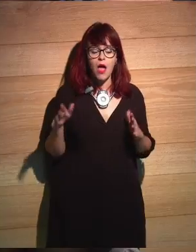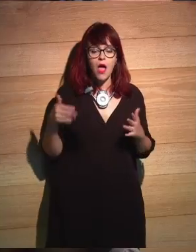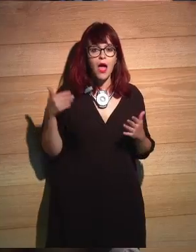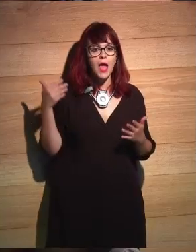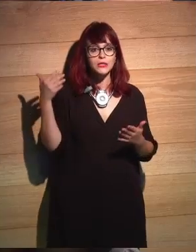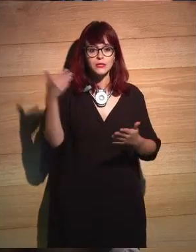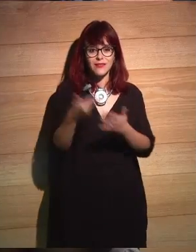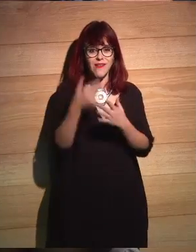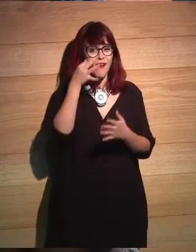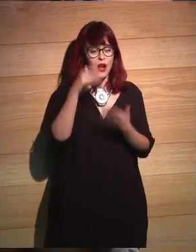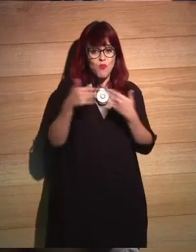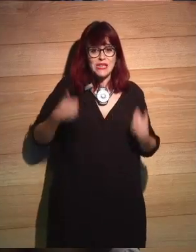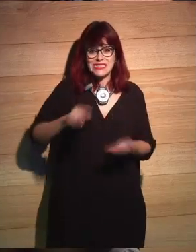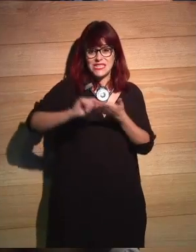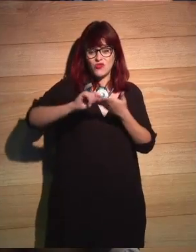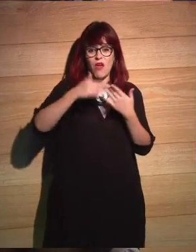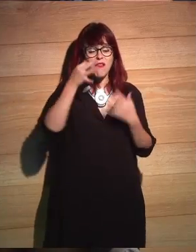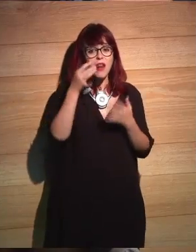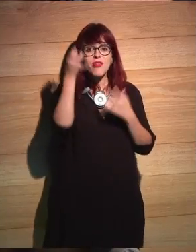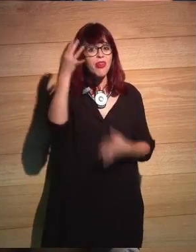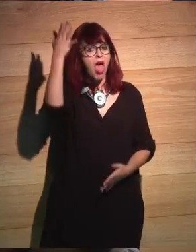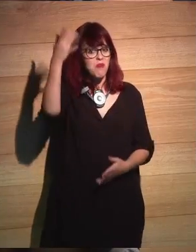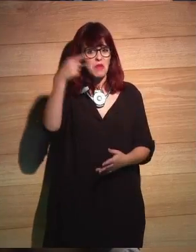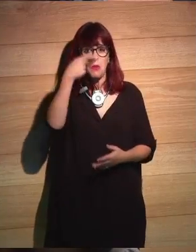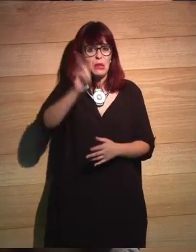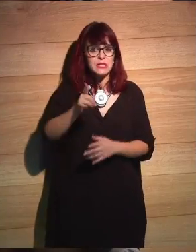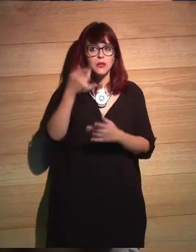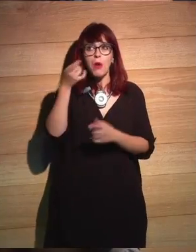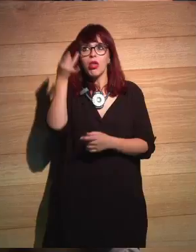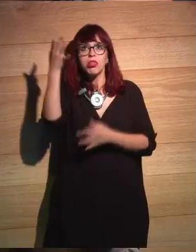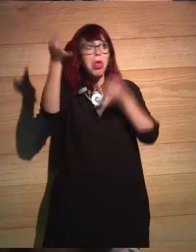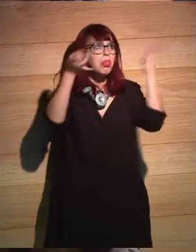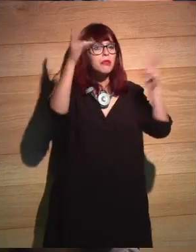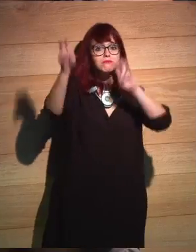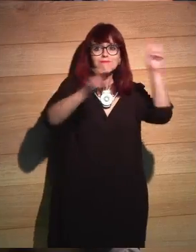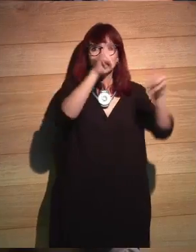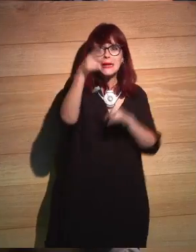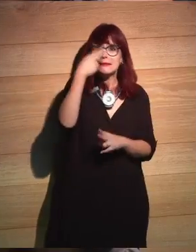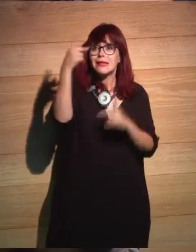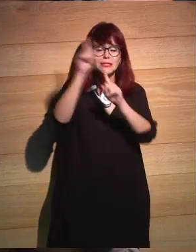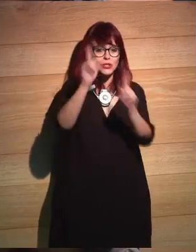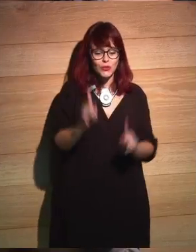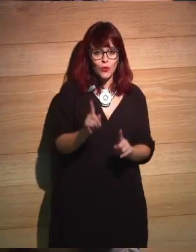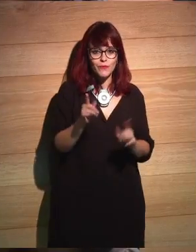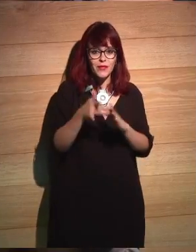writing. I'm interested in, or I don't have any. And you know, writers have been writing about the same things